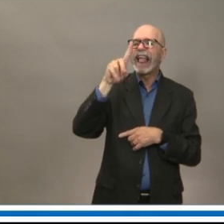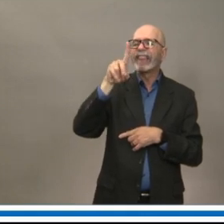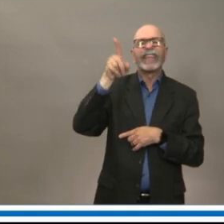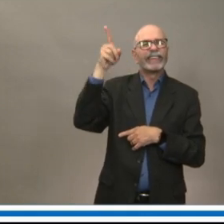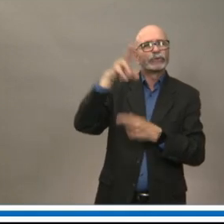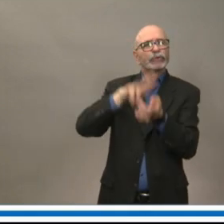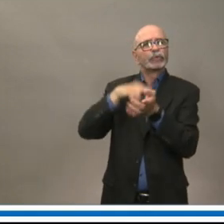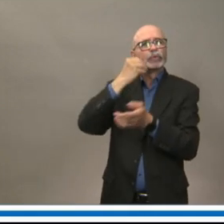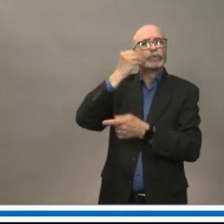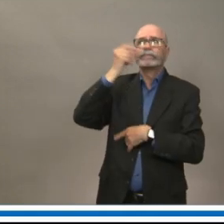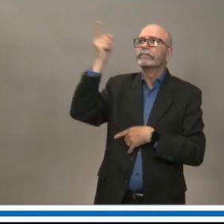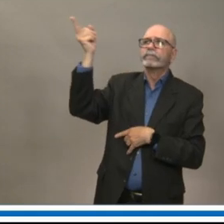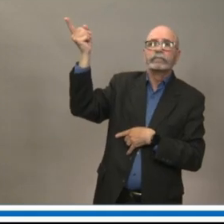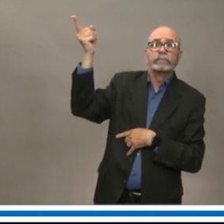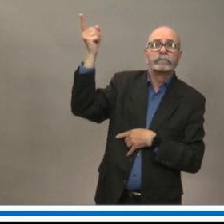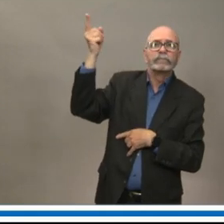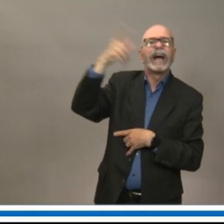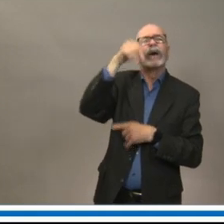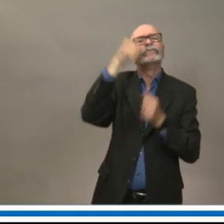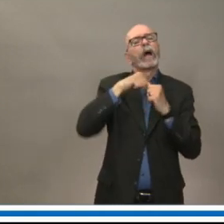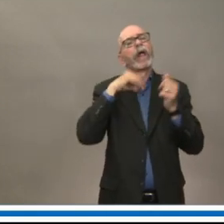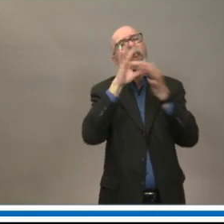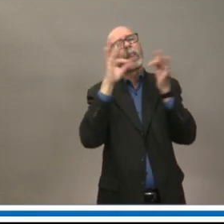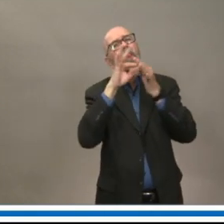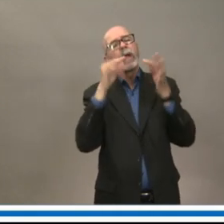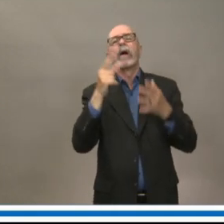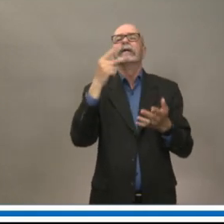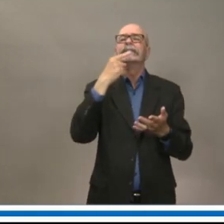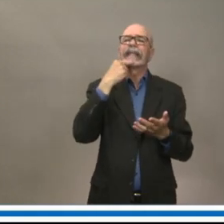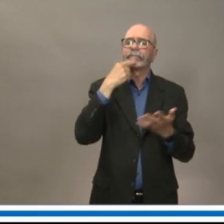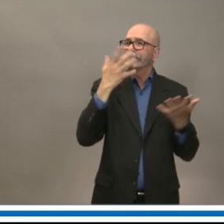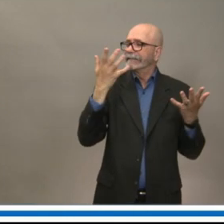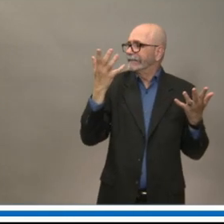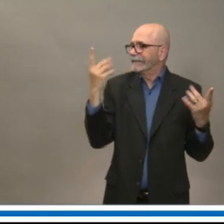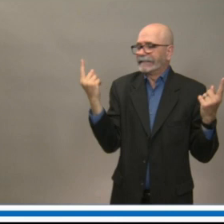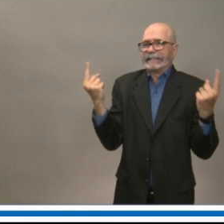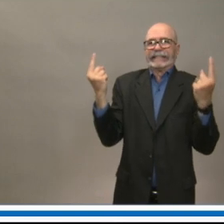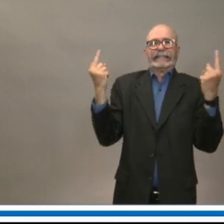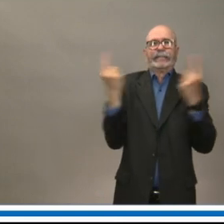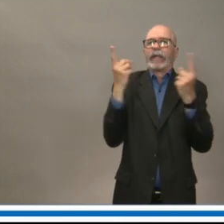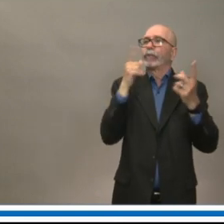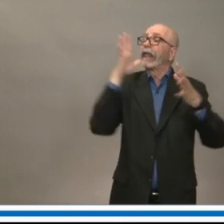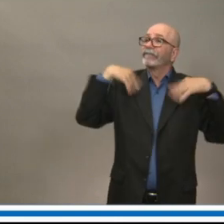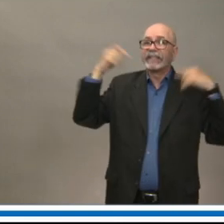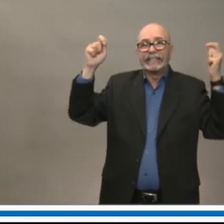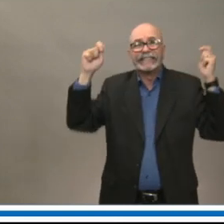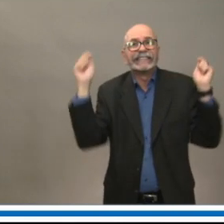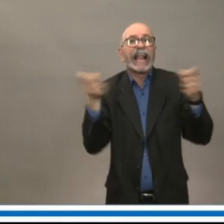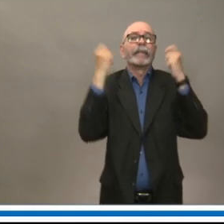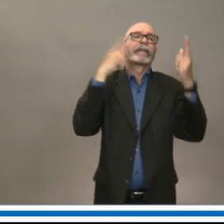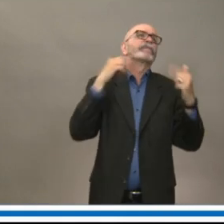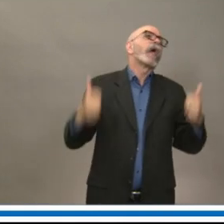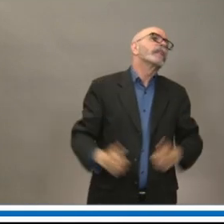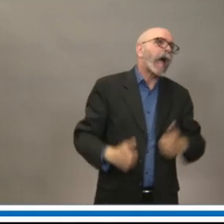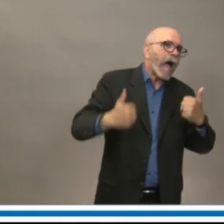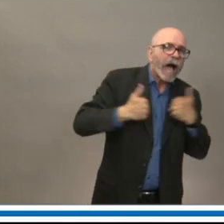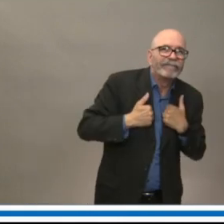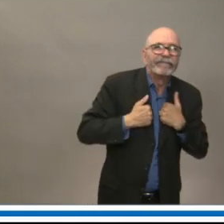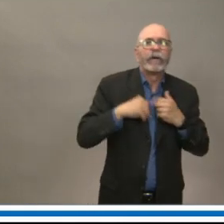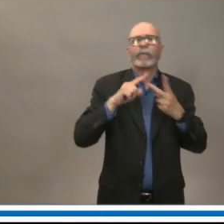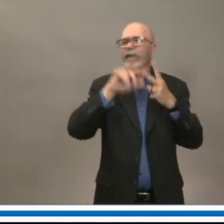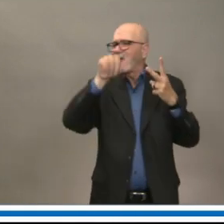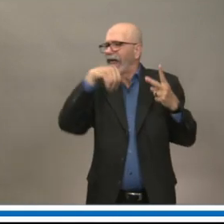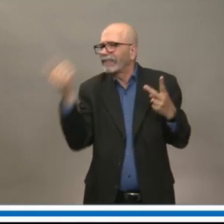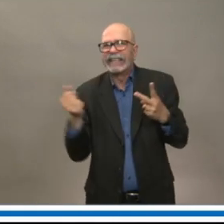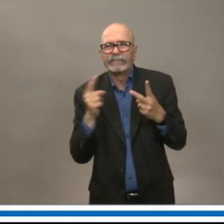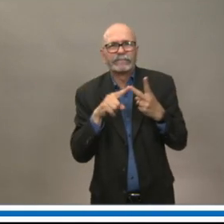2 events that happened there. I believe it was a funeral or a celebration of life, and also a training event. I'm wondering whether or not that, if you can